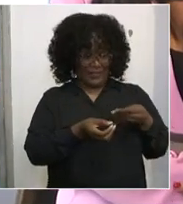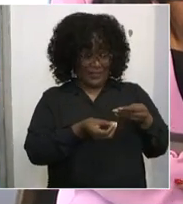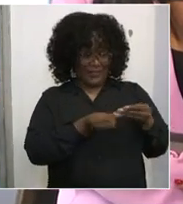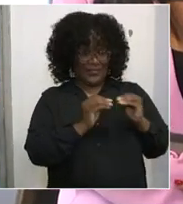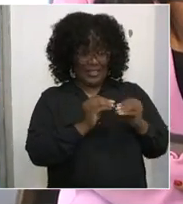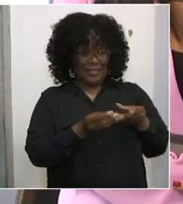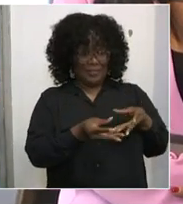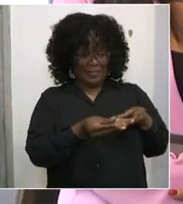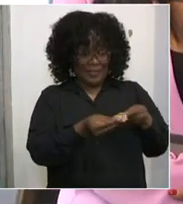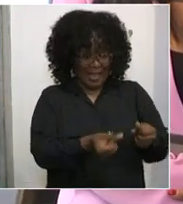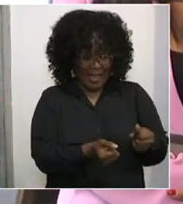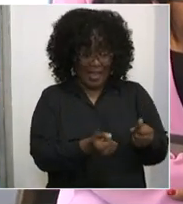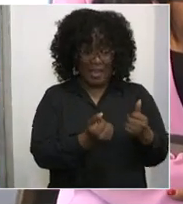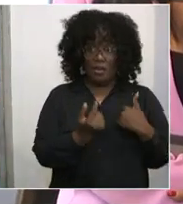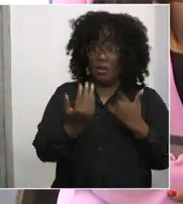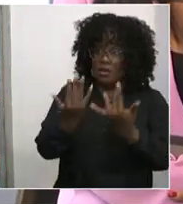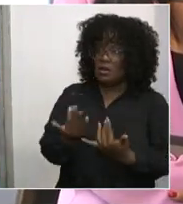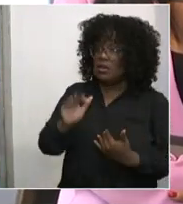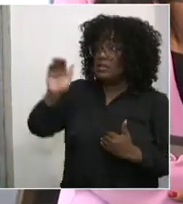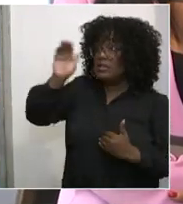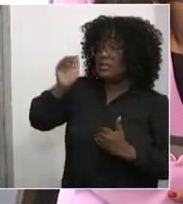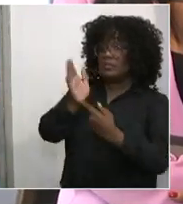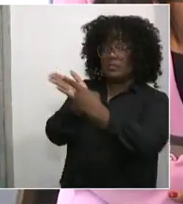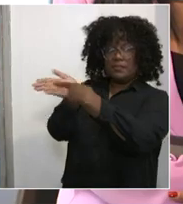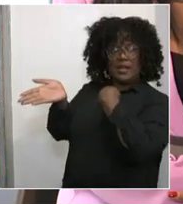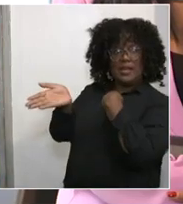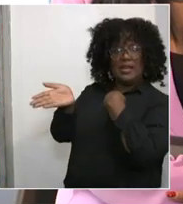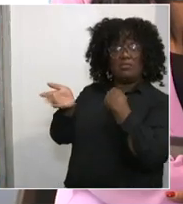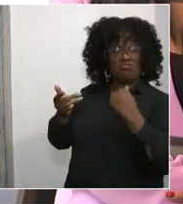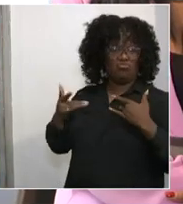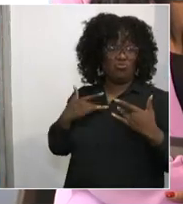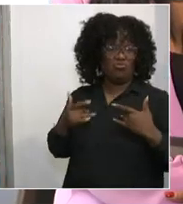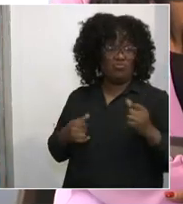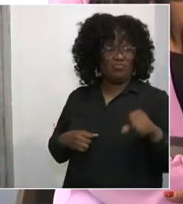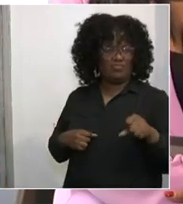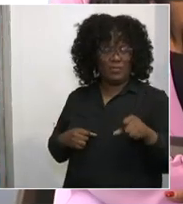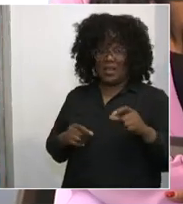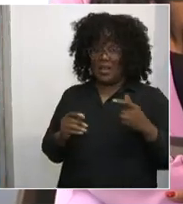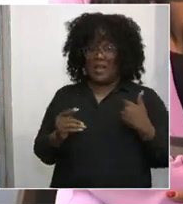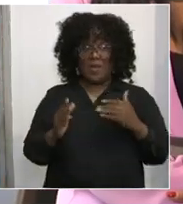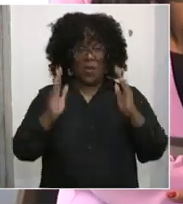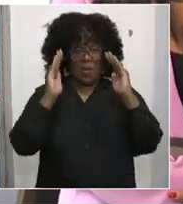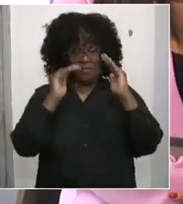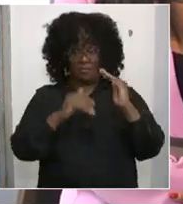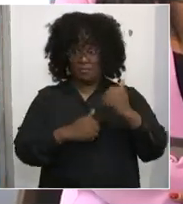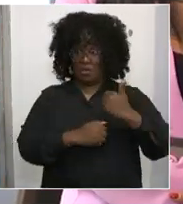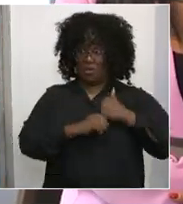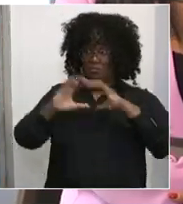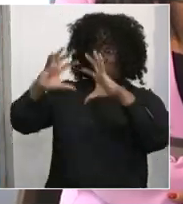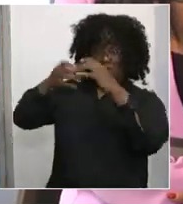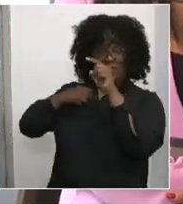back. But I got to think that the Army is among the most